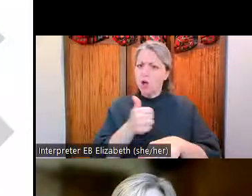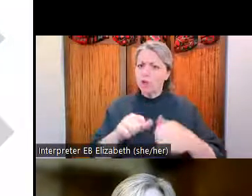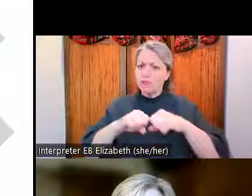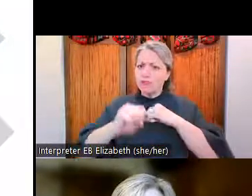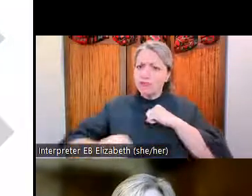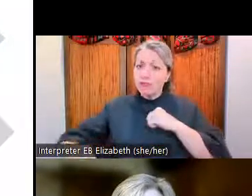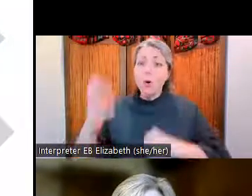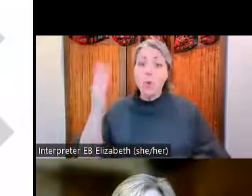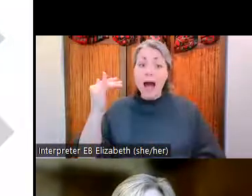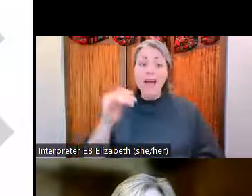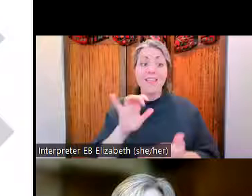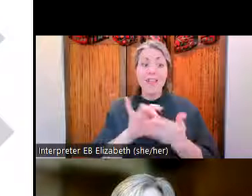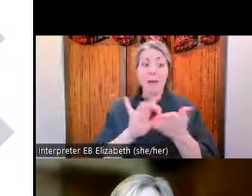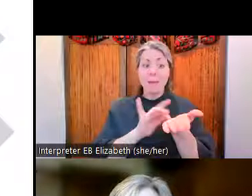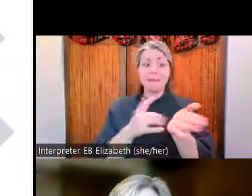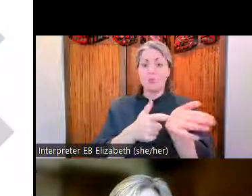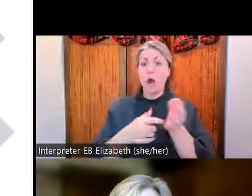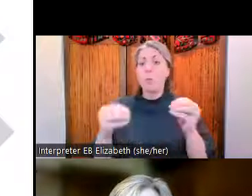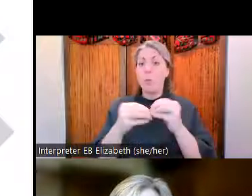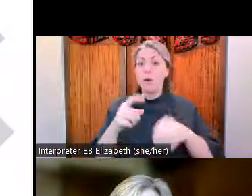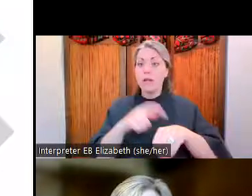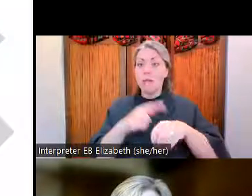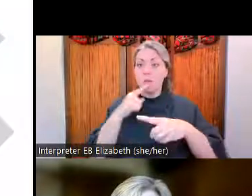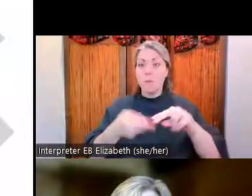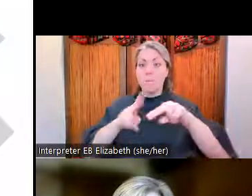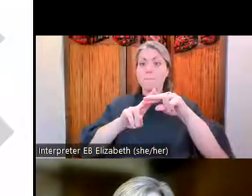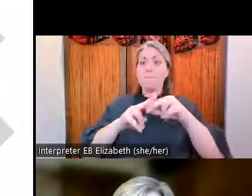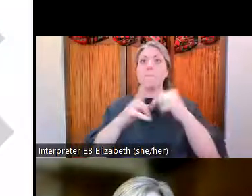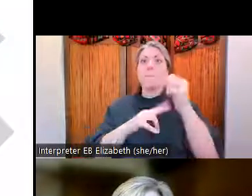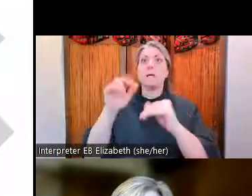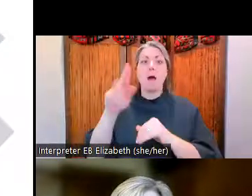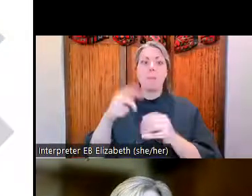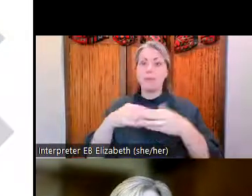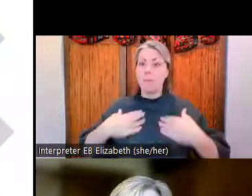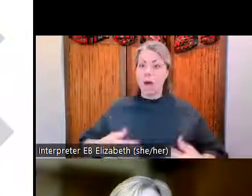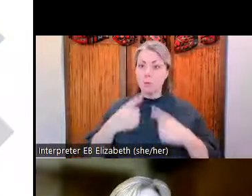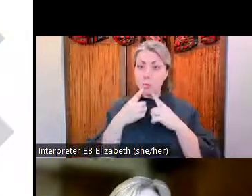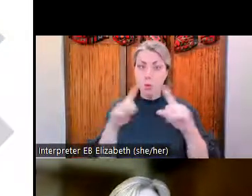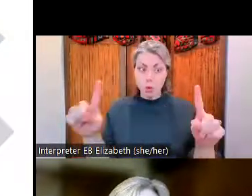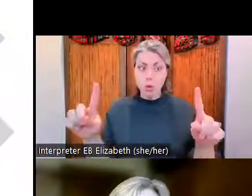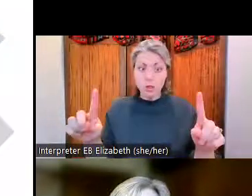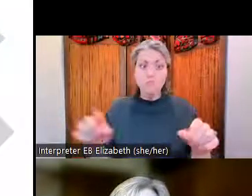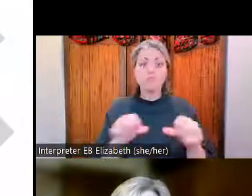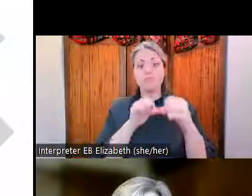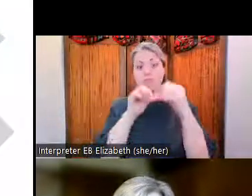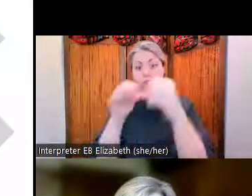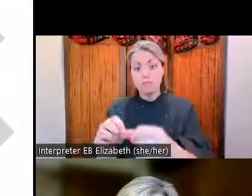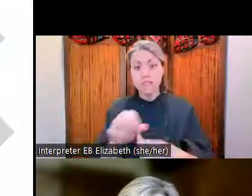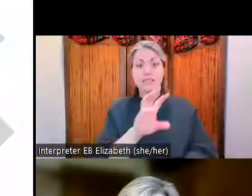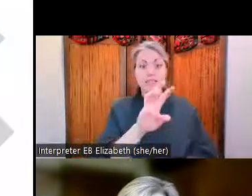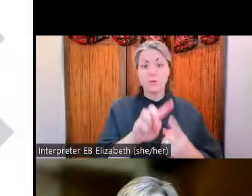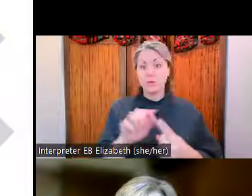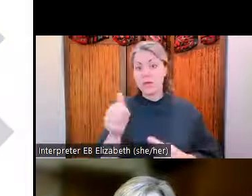atomoxetine takes longer to start working. So these studies were each in the range of 6 to 10 weeks long. They showed